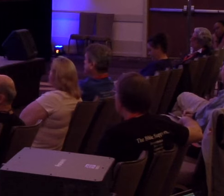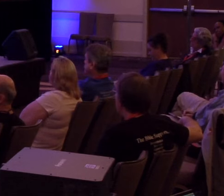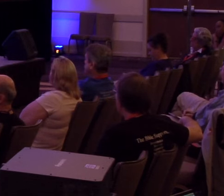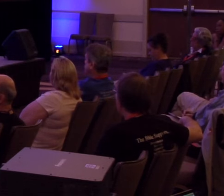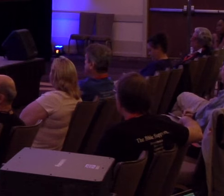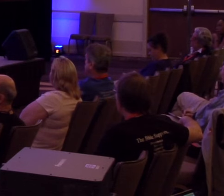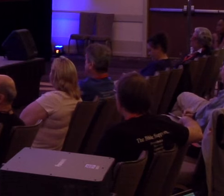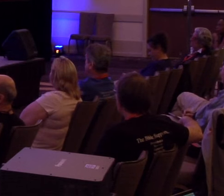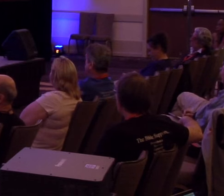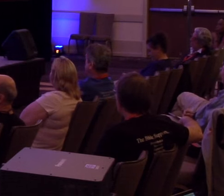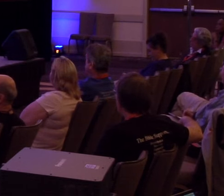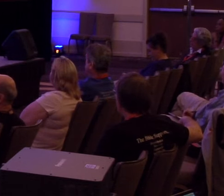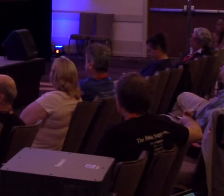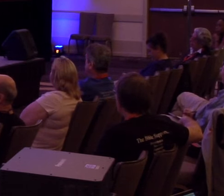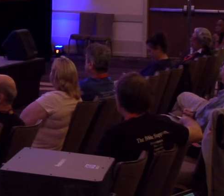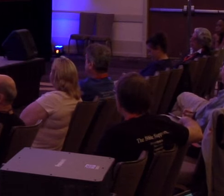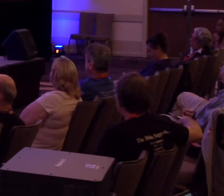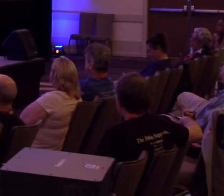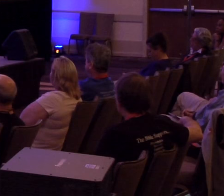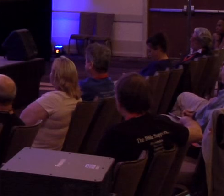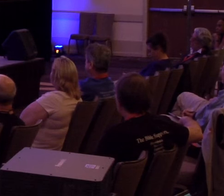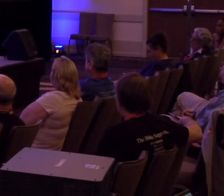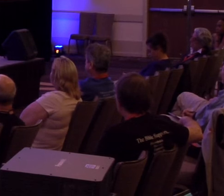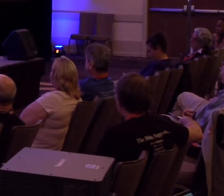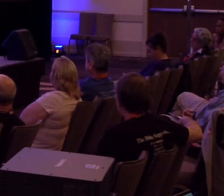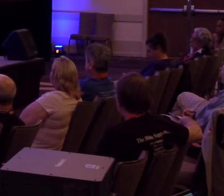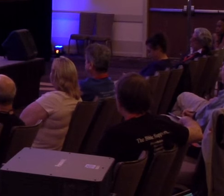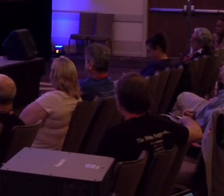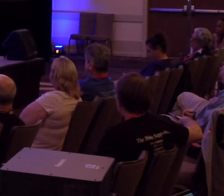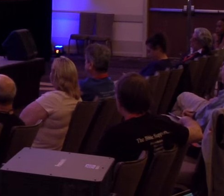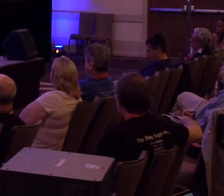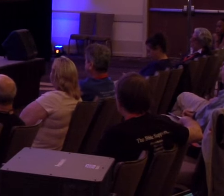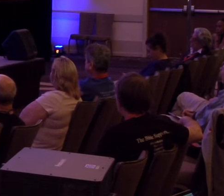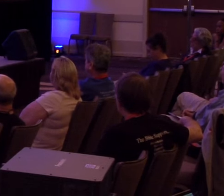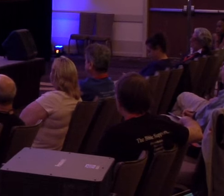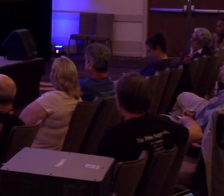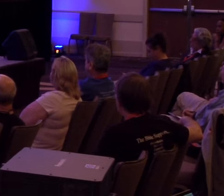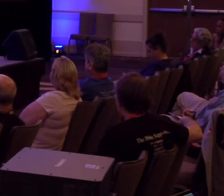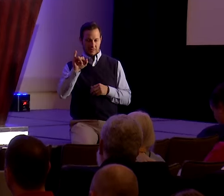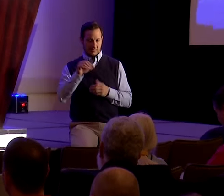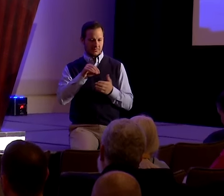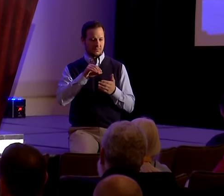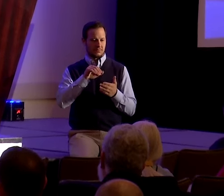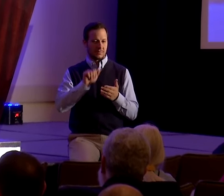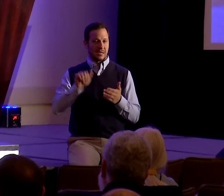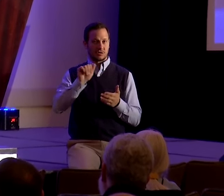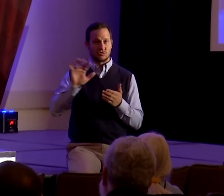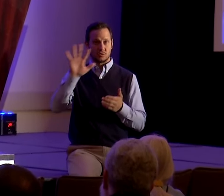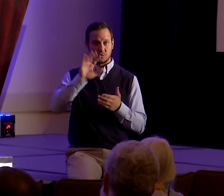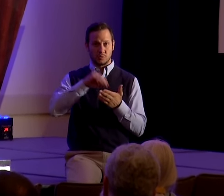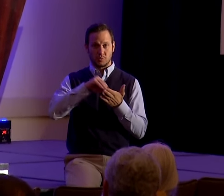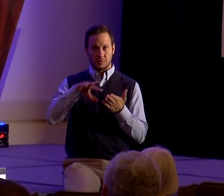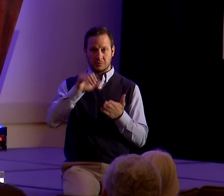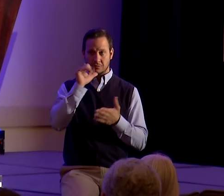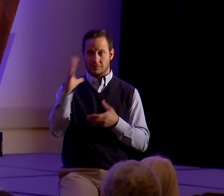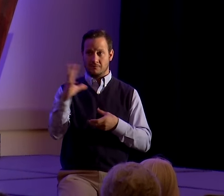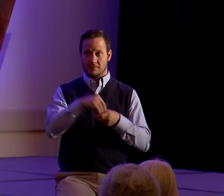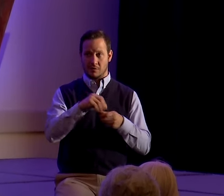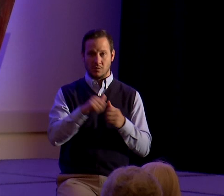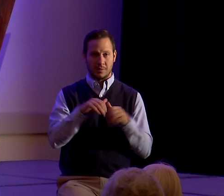The question is, at UCI at least, the Asian students who are secular are not participating in those